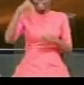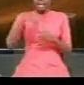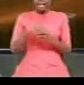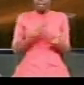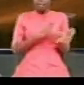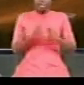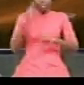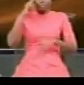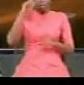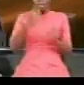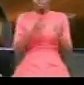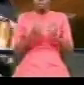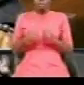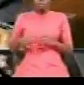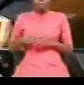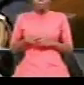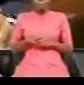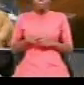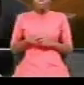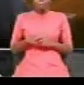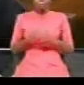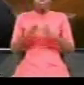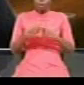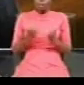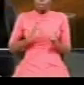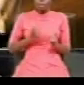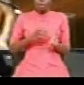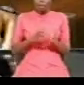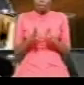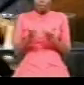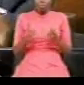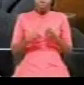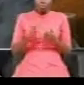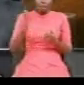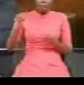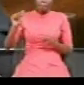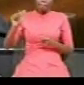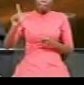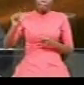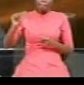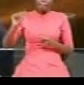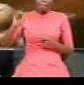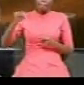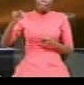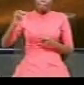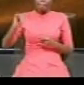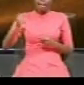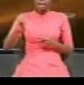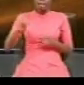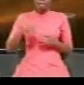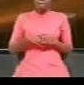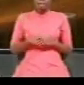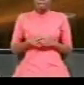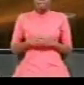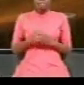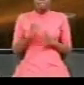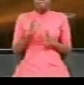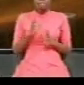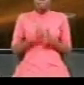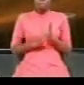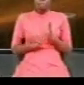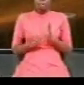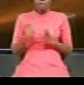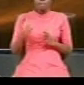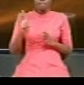his coming. Turn our Bible to Malachi. Let's turn our Bible to Malachi